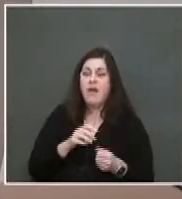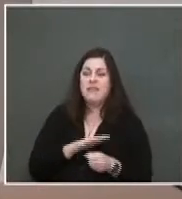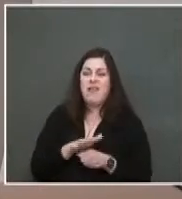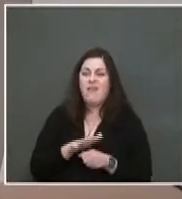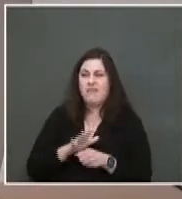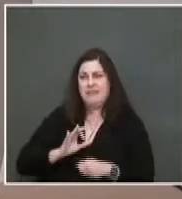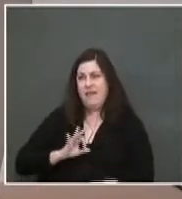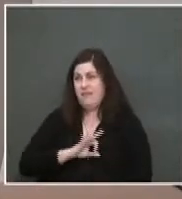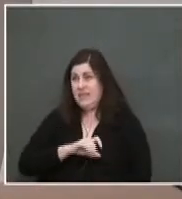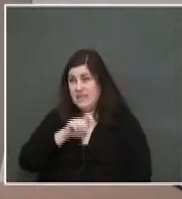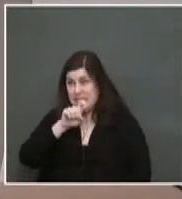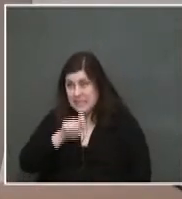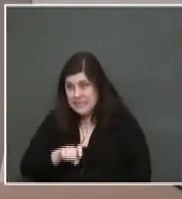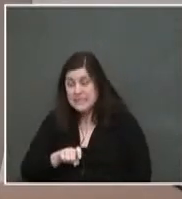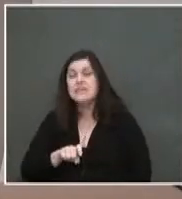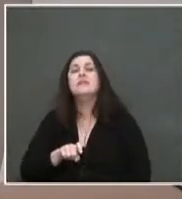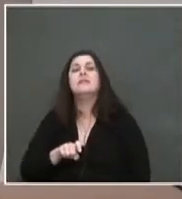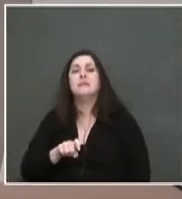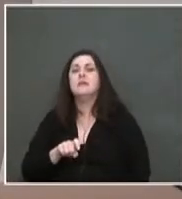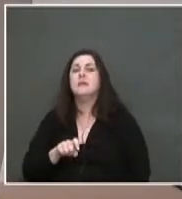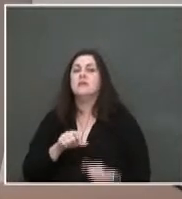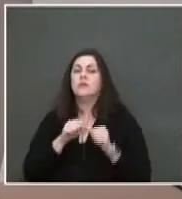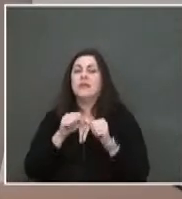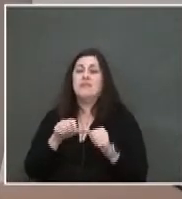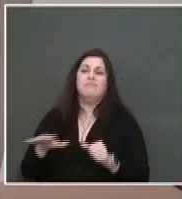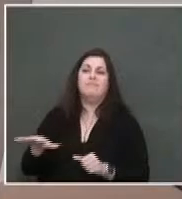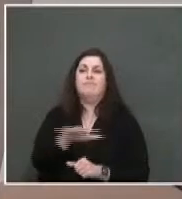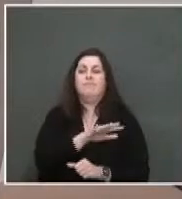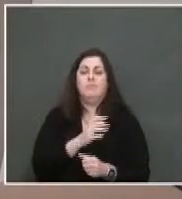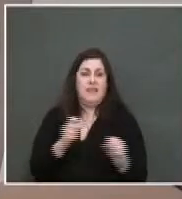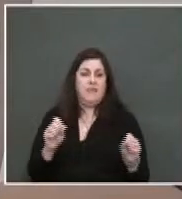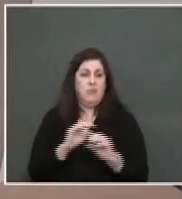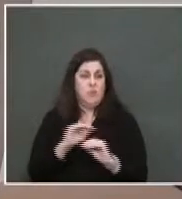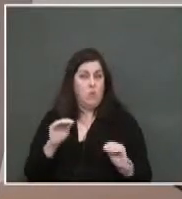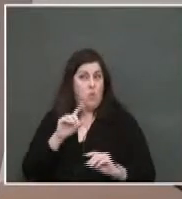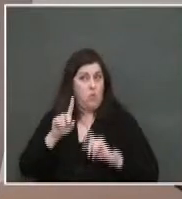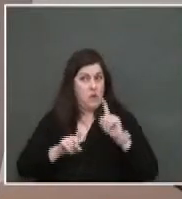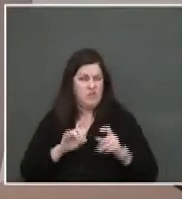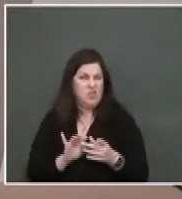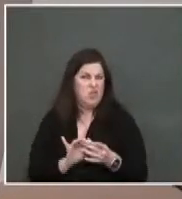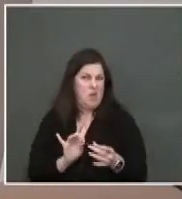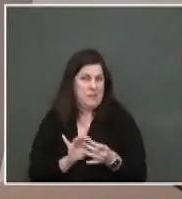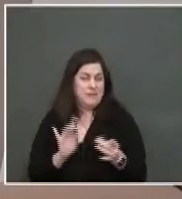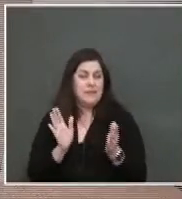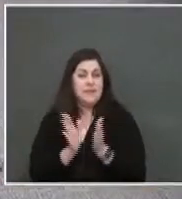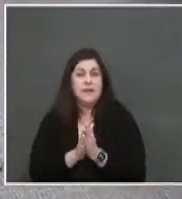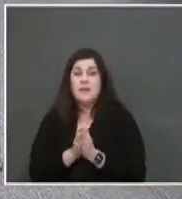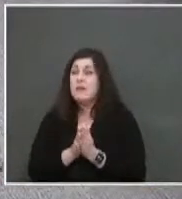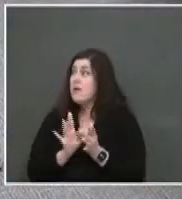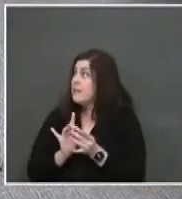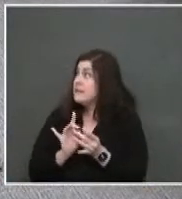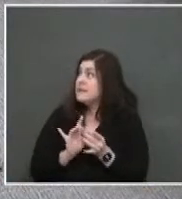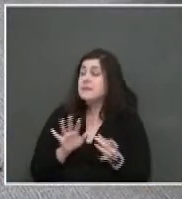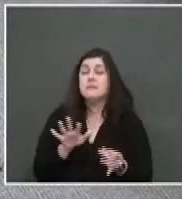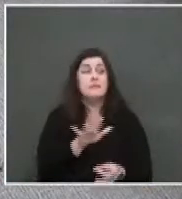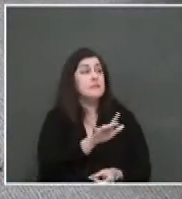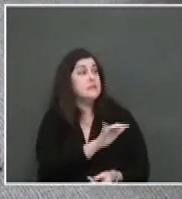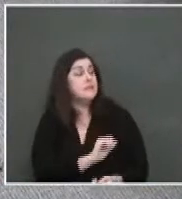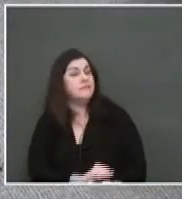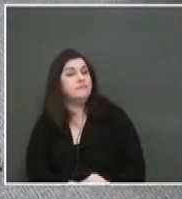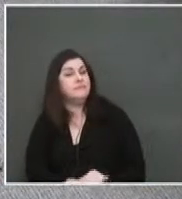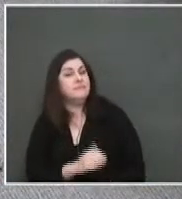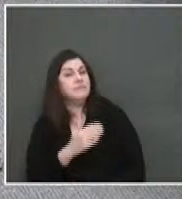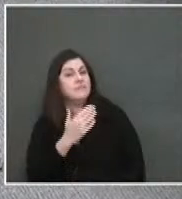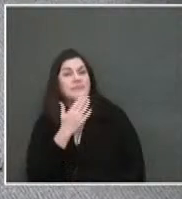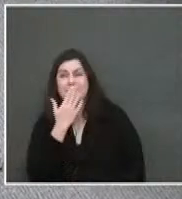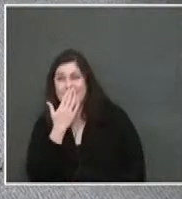need to keep us all safe. I don't actually have any questions. I just want to make some comments. Any comments Thank you, ma'am.